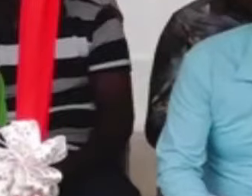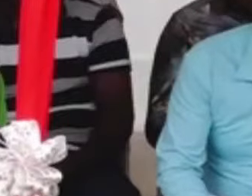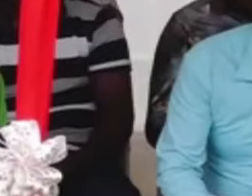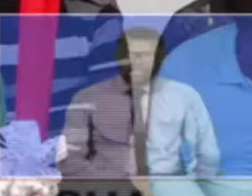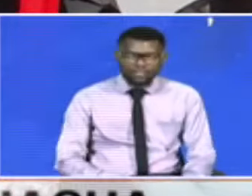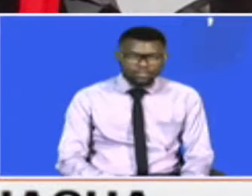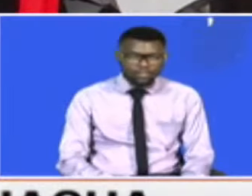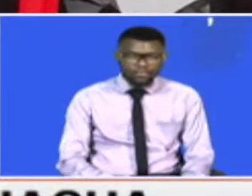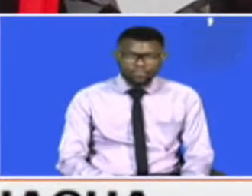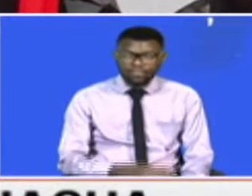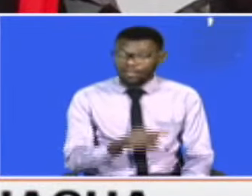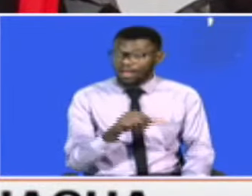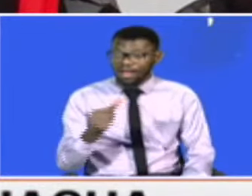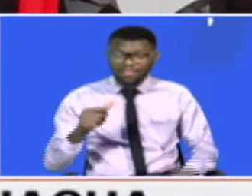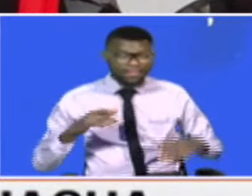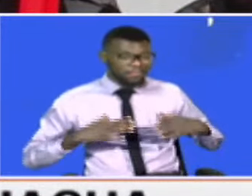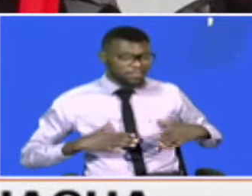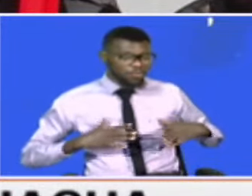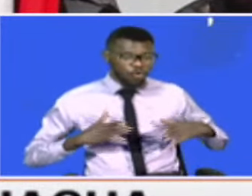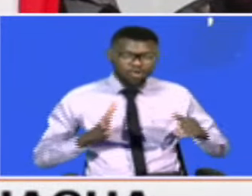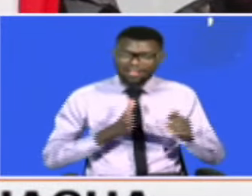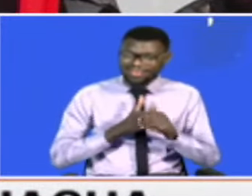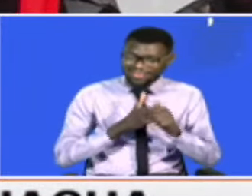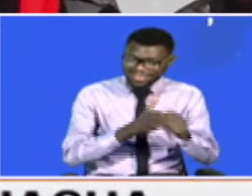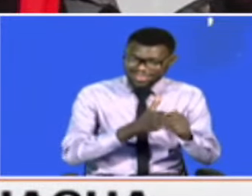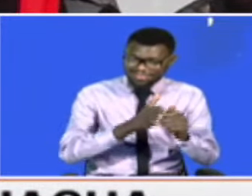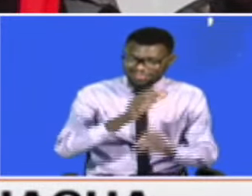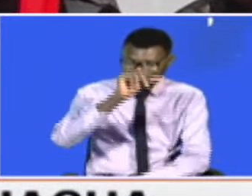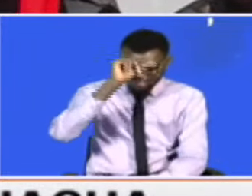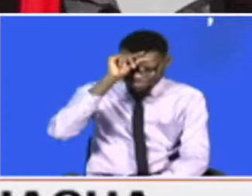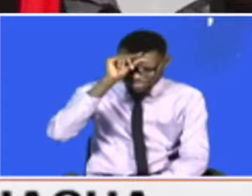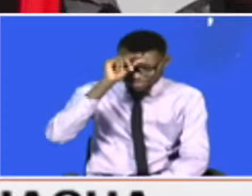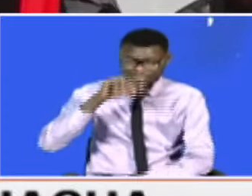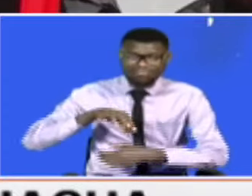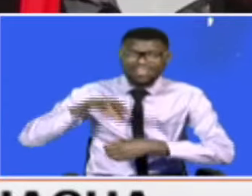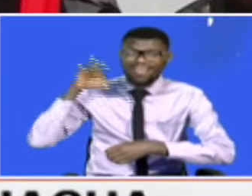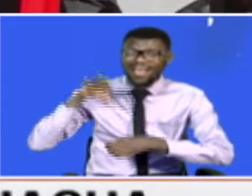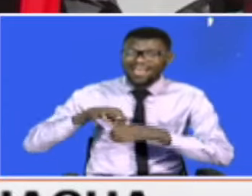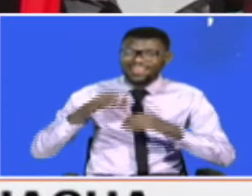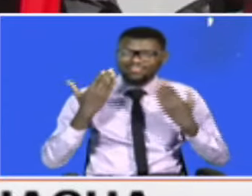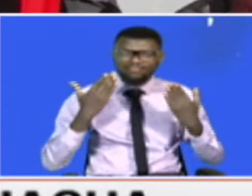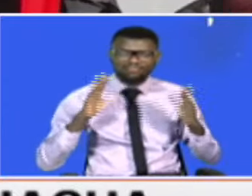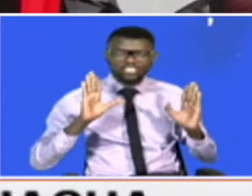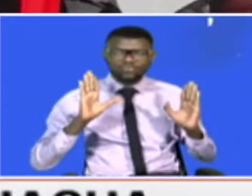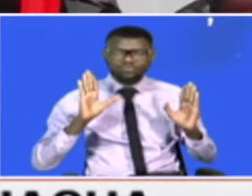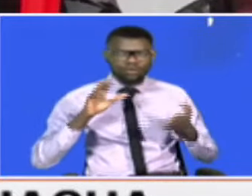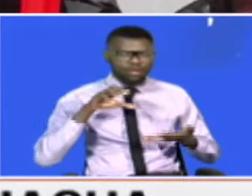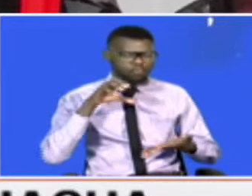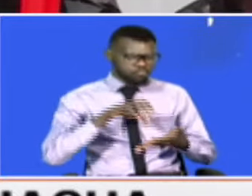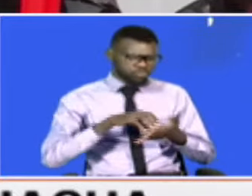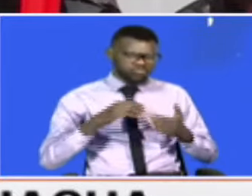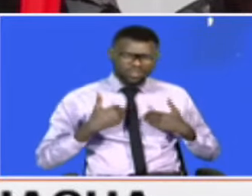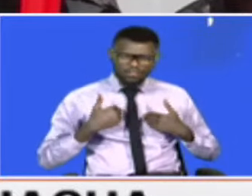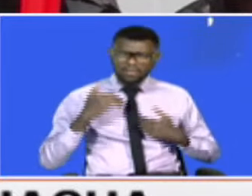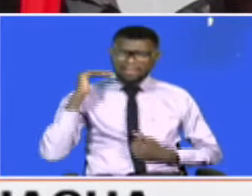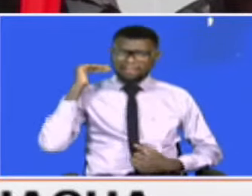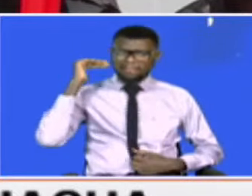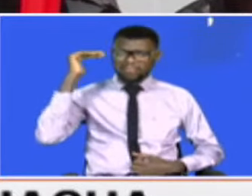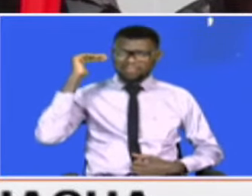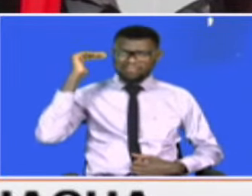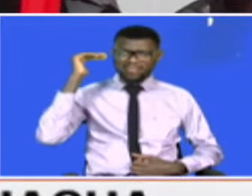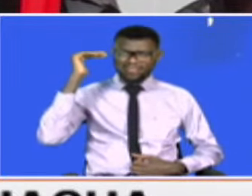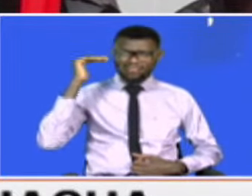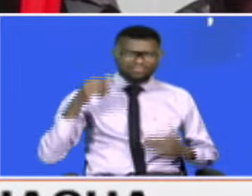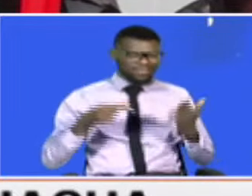factor. Wale wengine viongozi wa serikali na wameshaguliwa na wako na vio vya juu na tunawajua